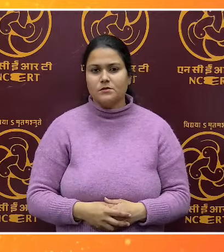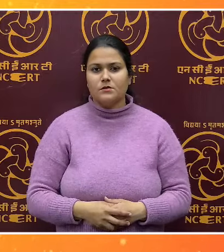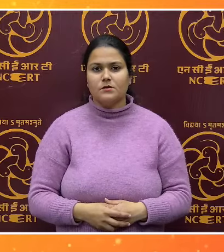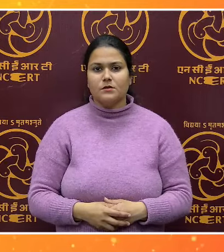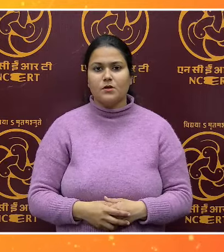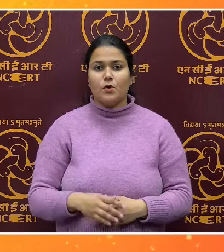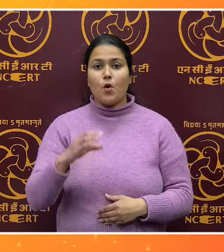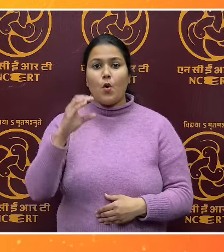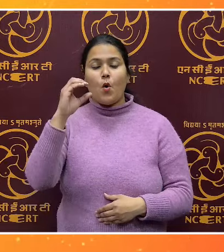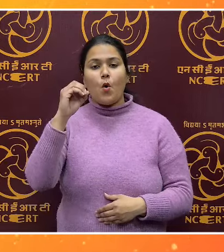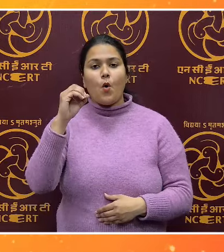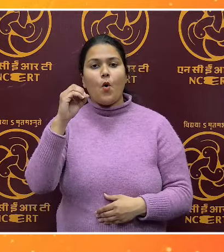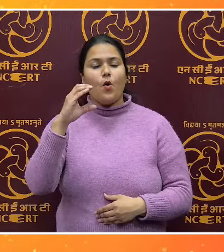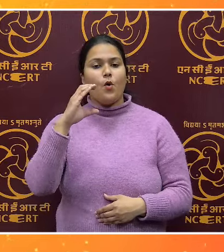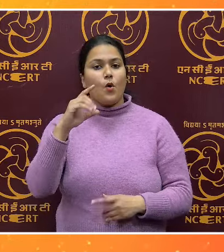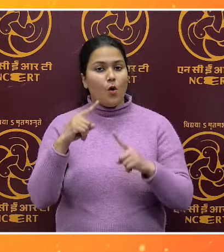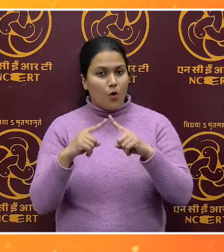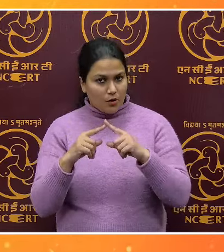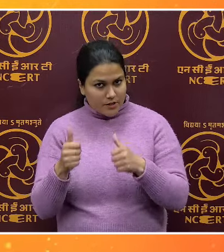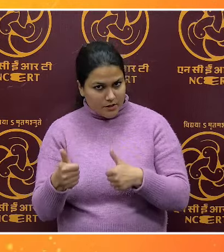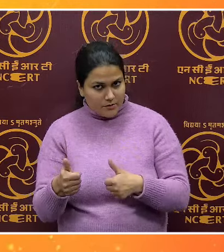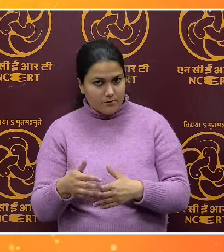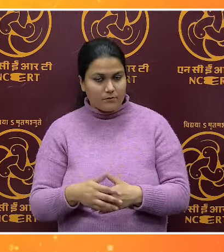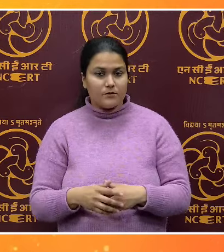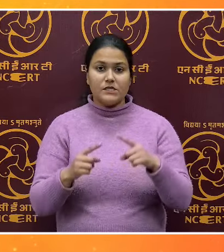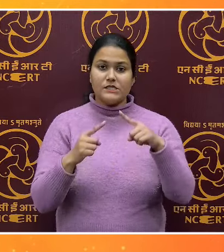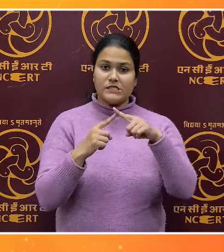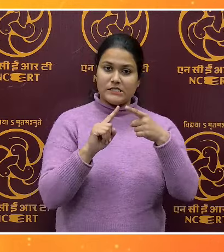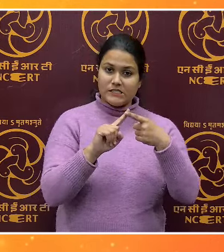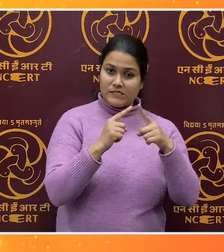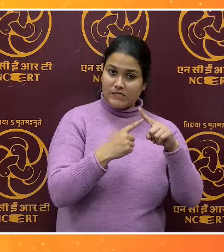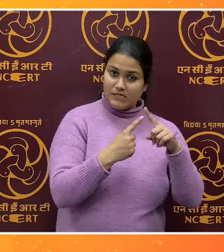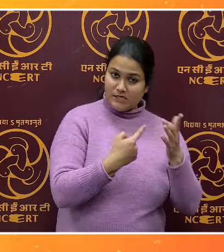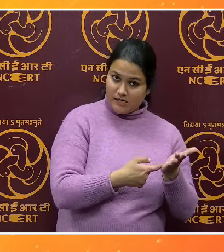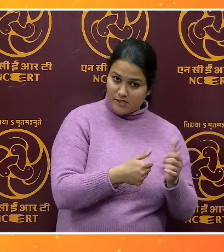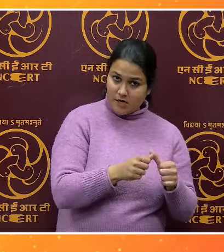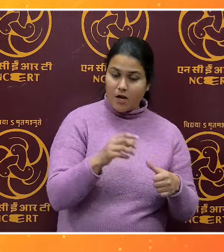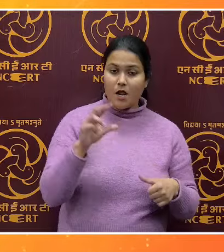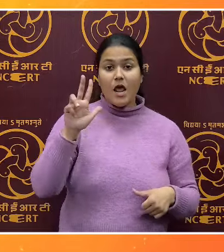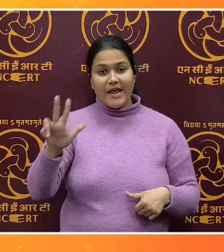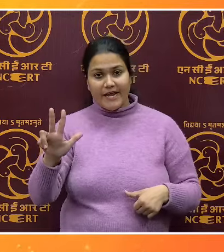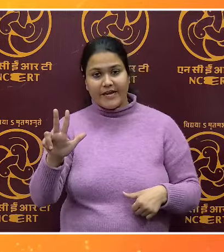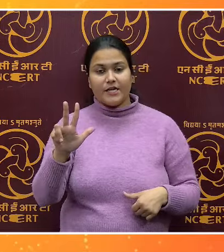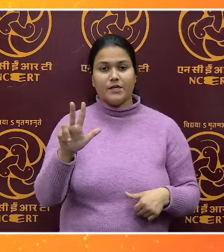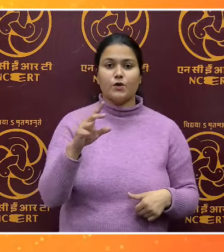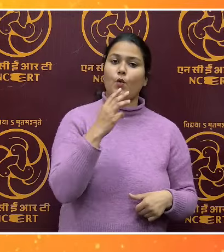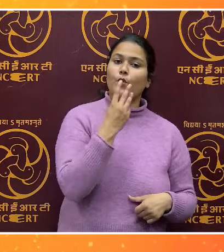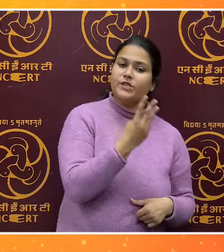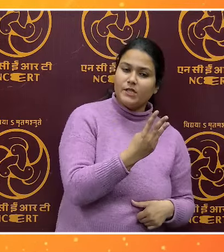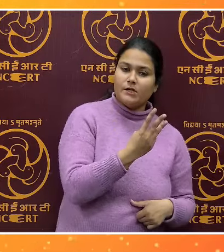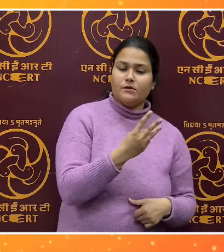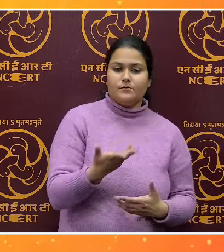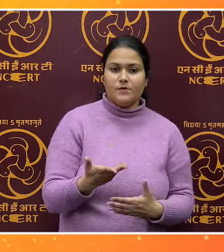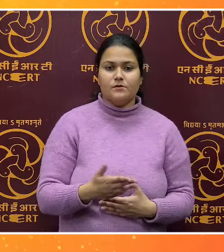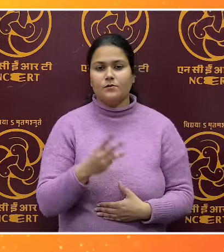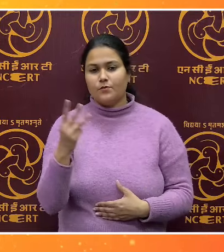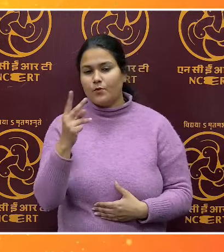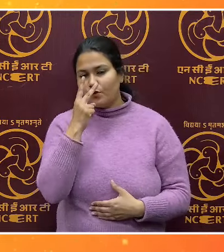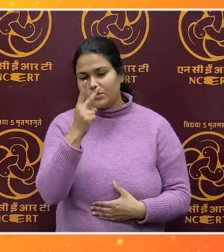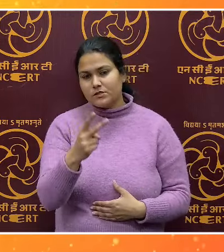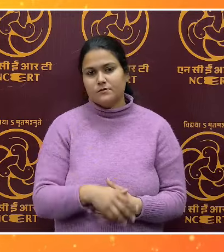octahedral, square planar, tetrahedral. In coordination chemistry, generally these three kinds of geometry to be seen.